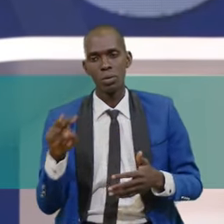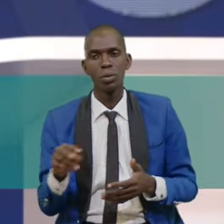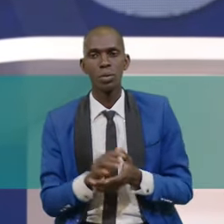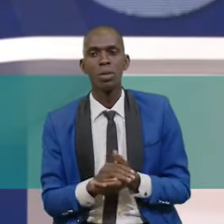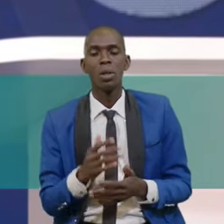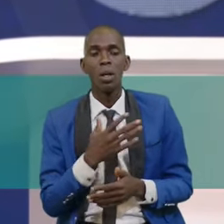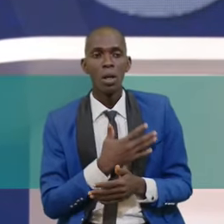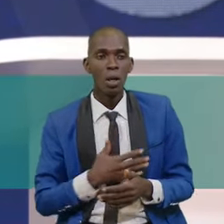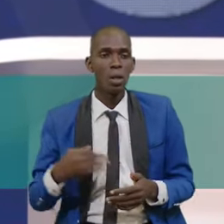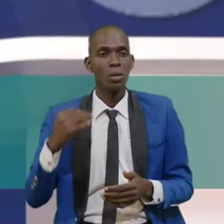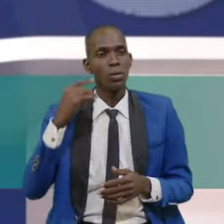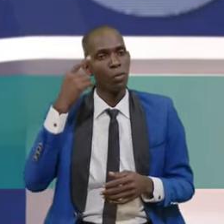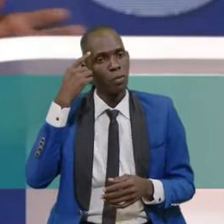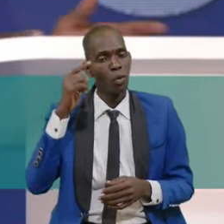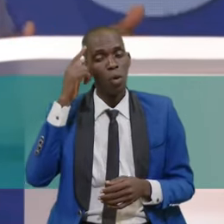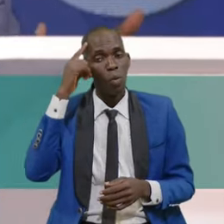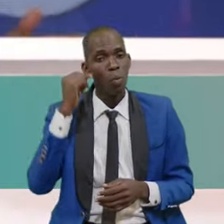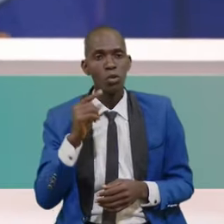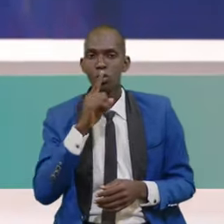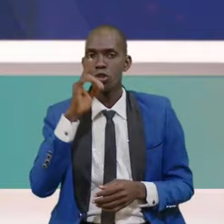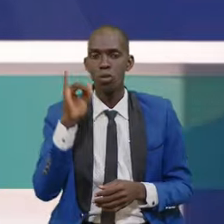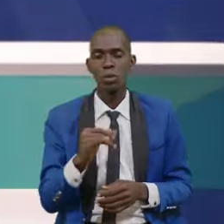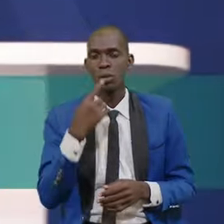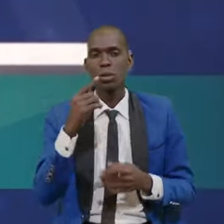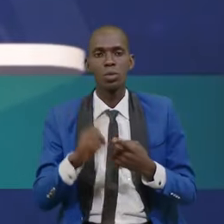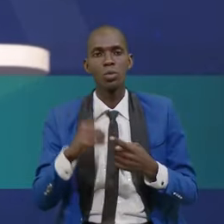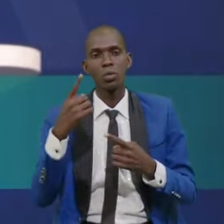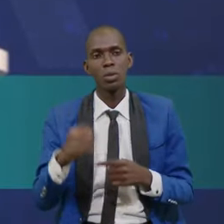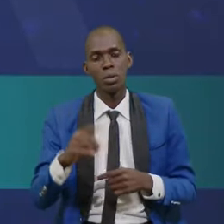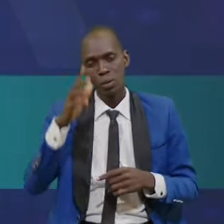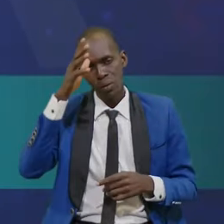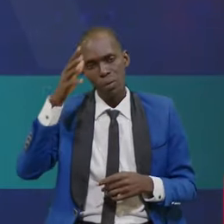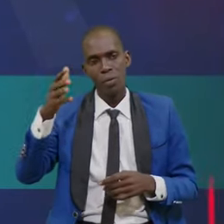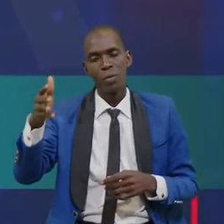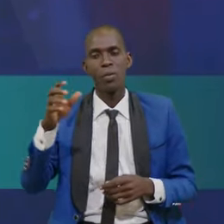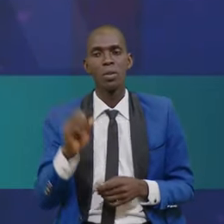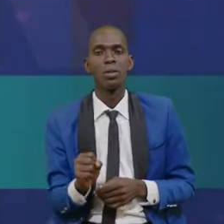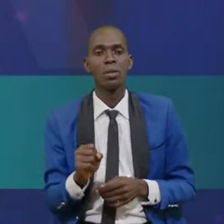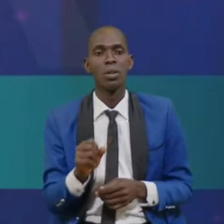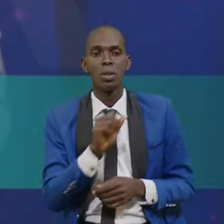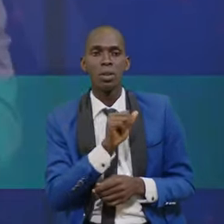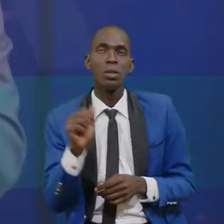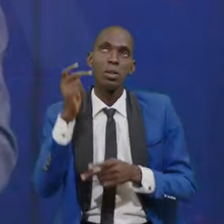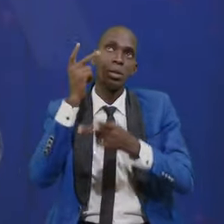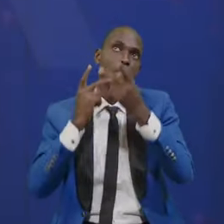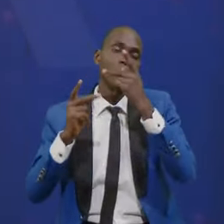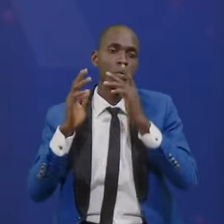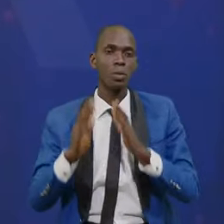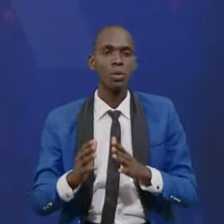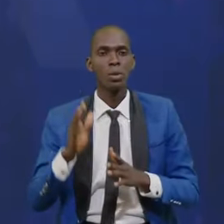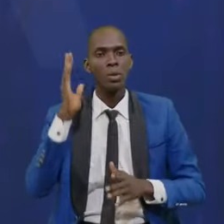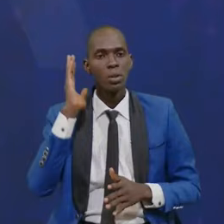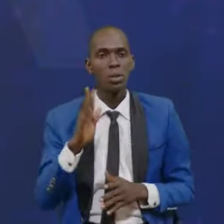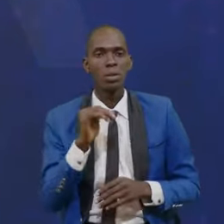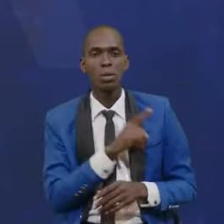truly said unto the fathers, a prophet shall the Lord